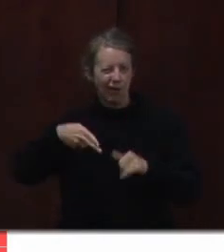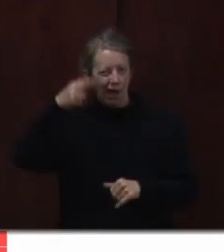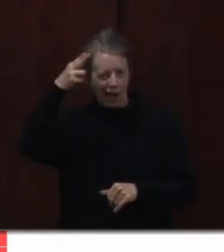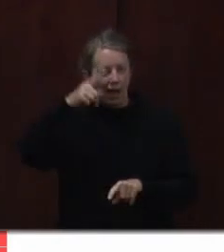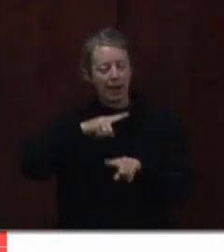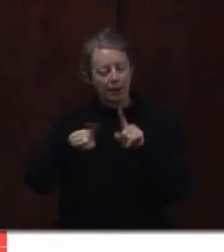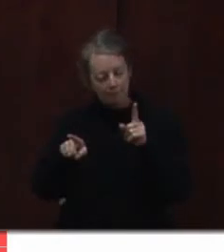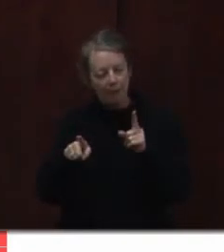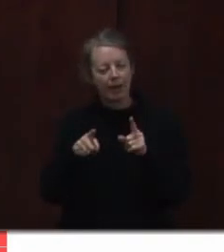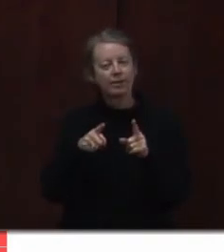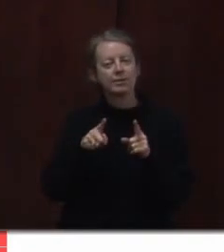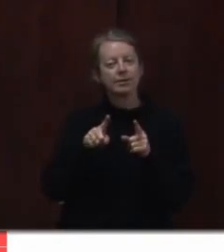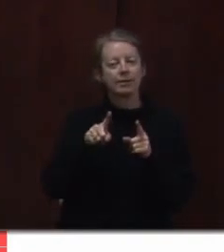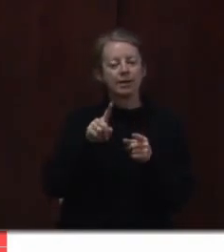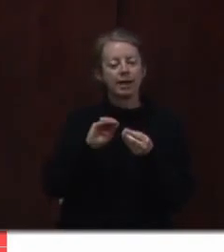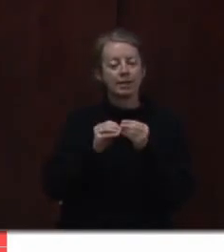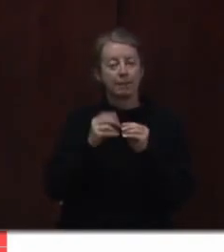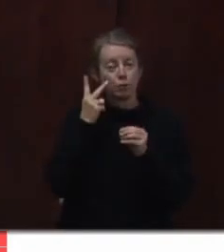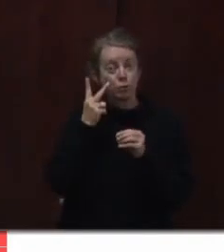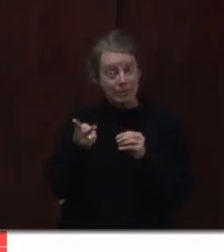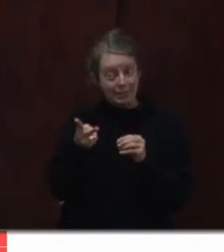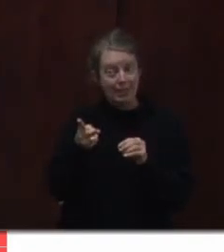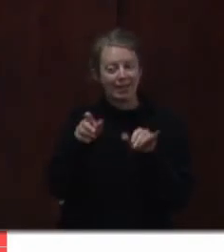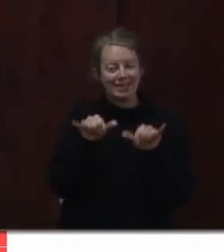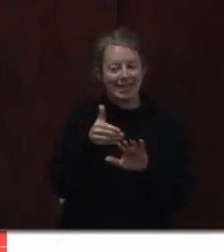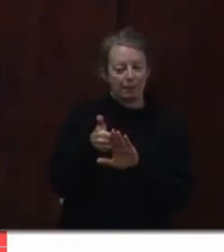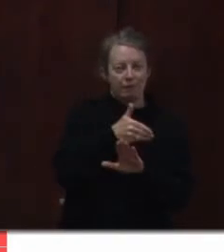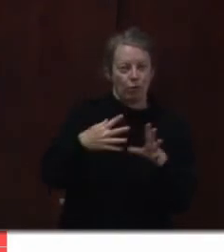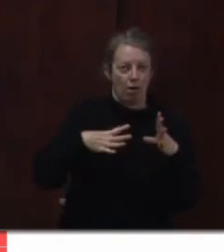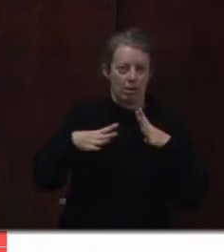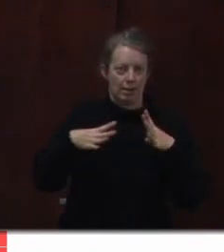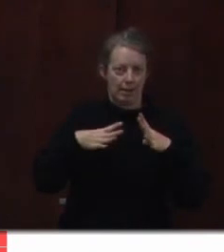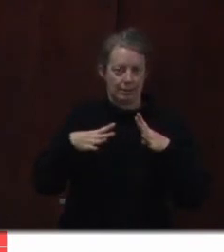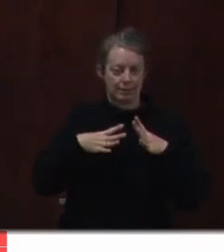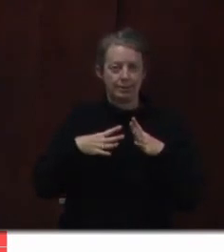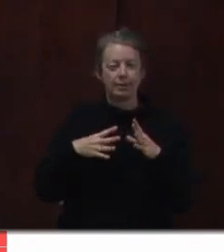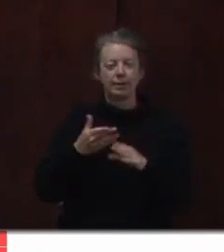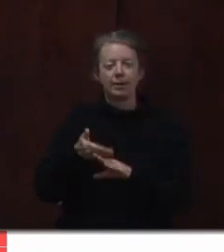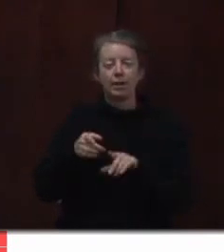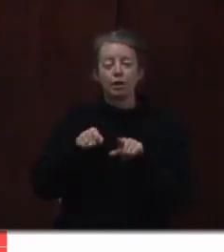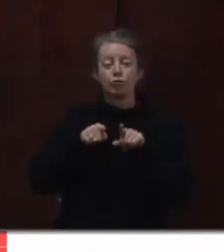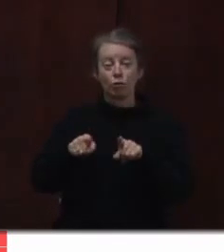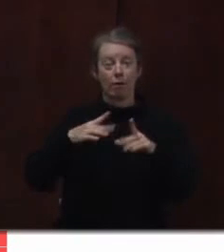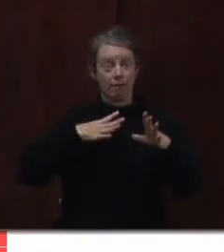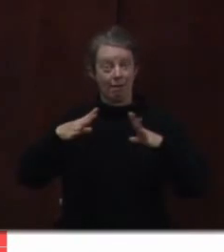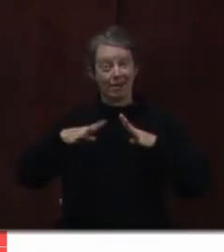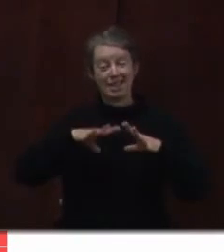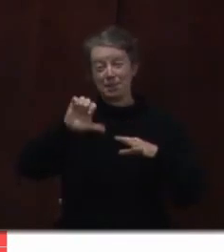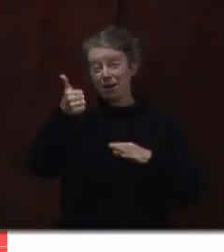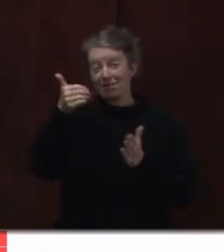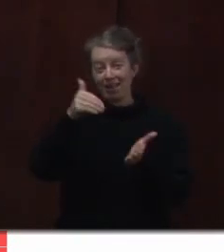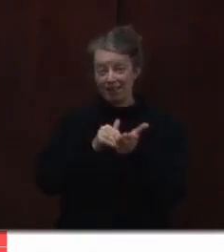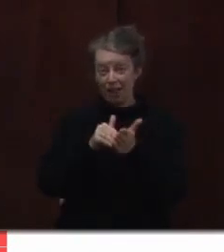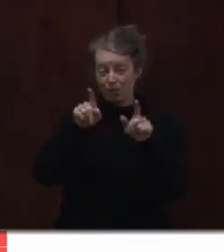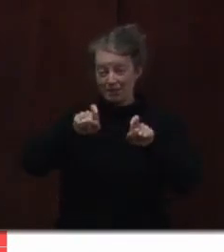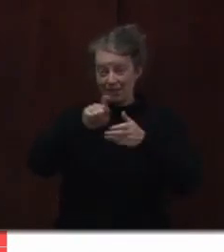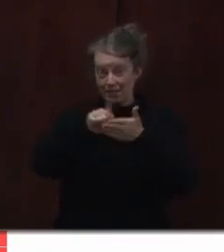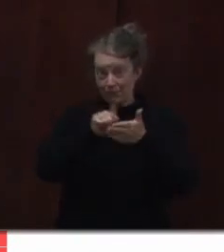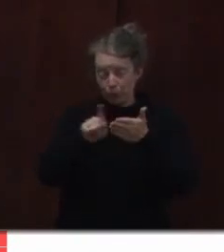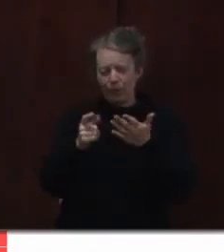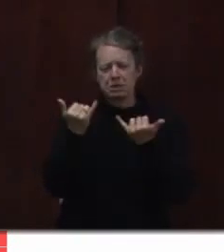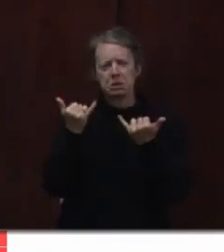returning to pre-surge, which during the surge, that was as much as 10,000 tests per week. And now we're seeing that come back down